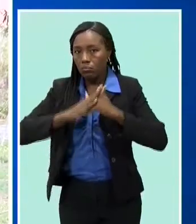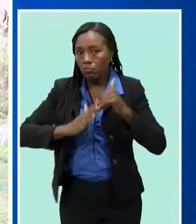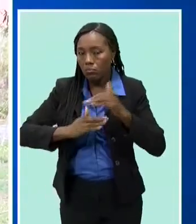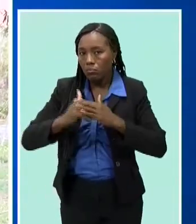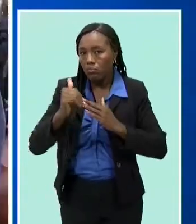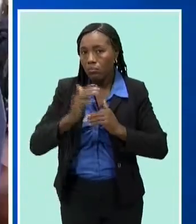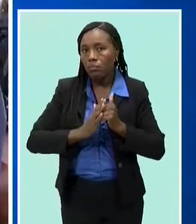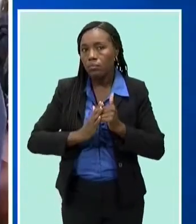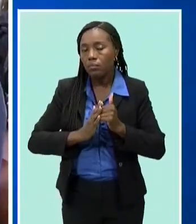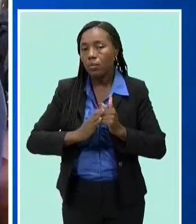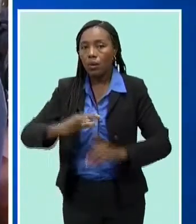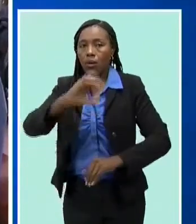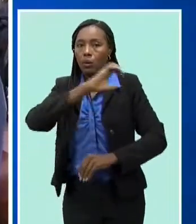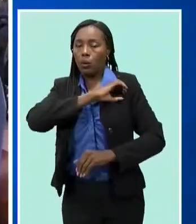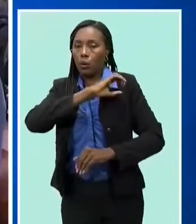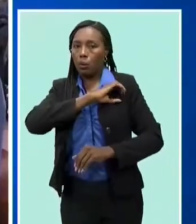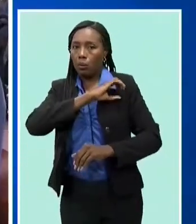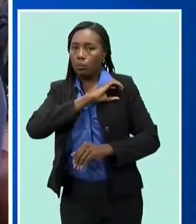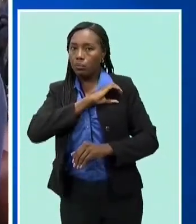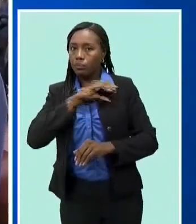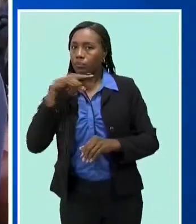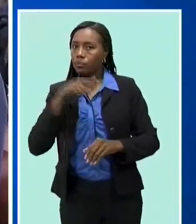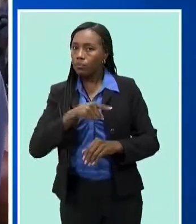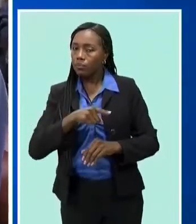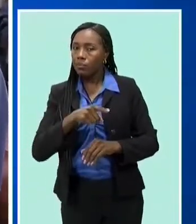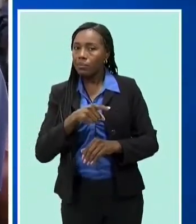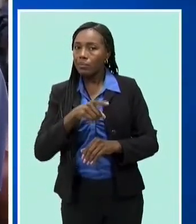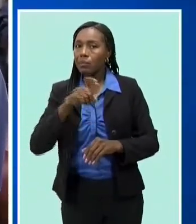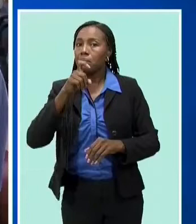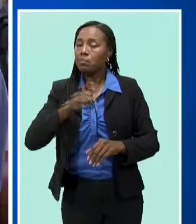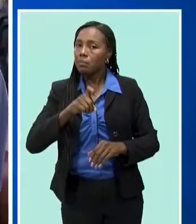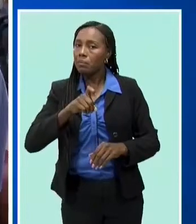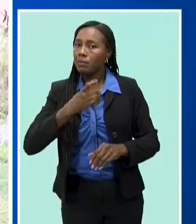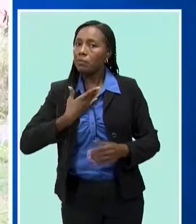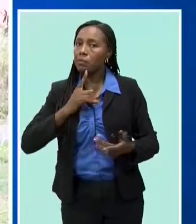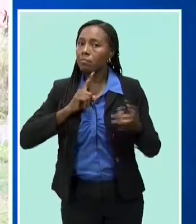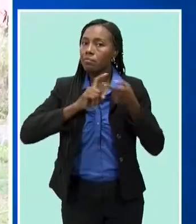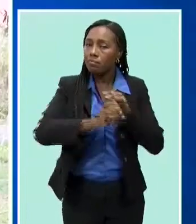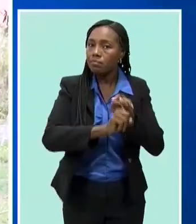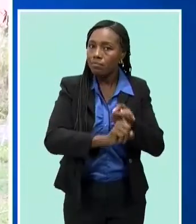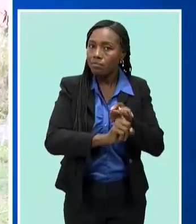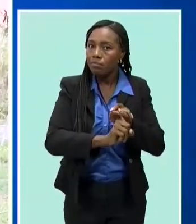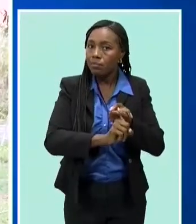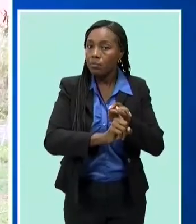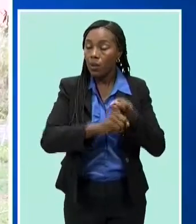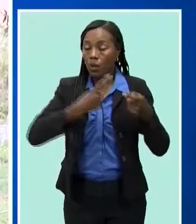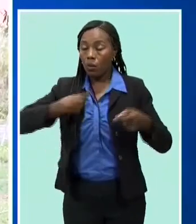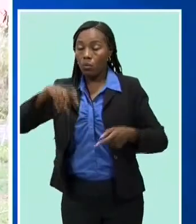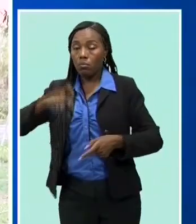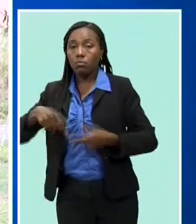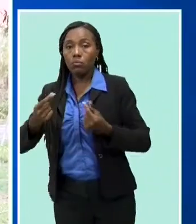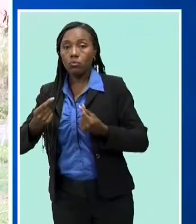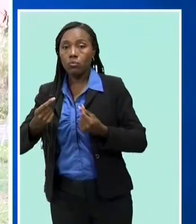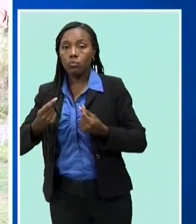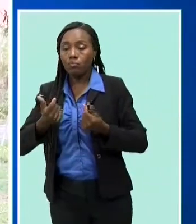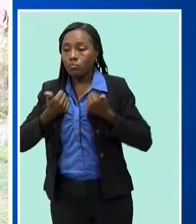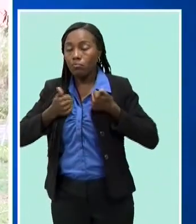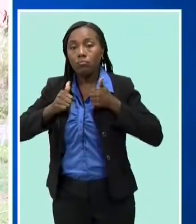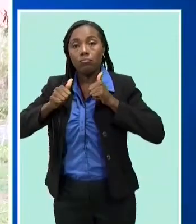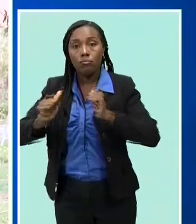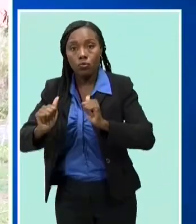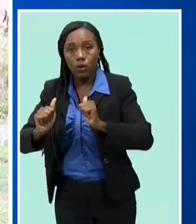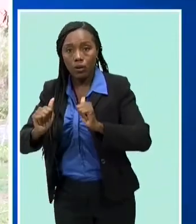The police ought to be our friend, and we must try to